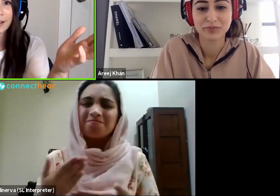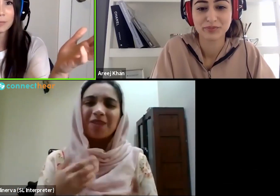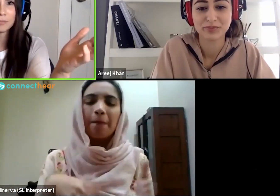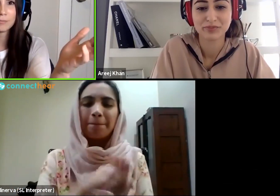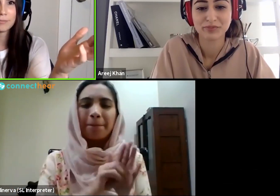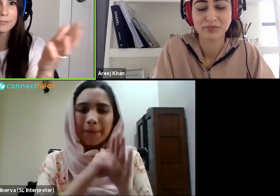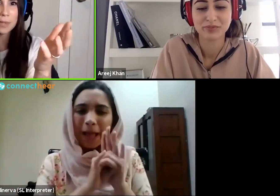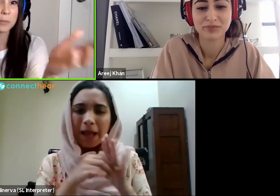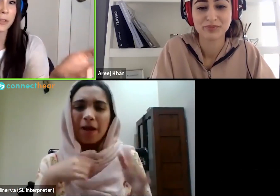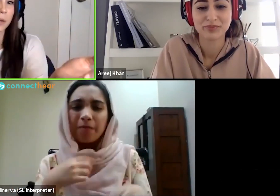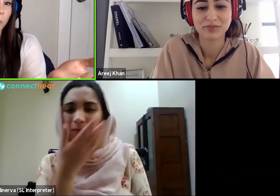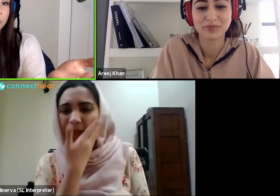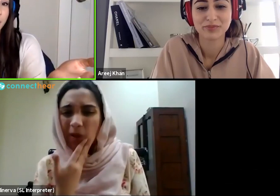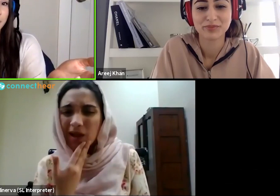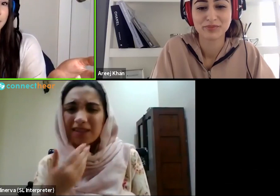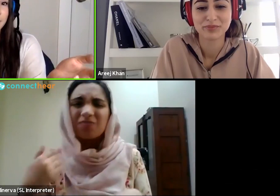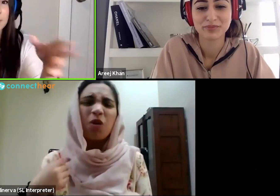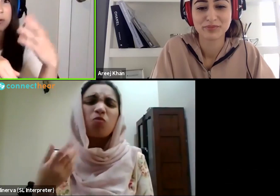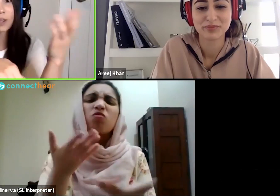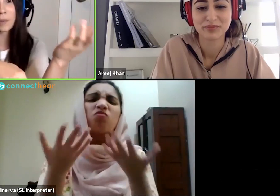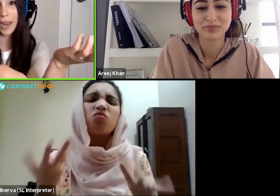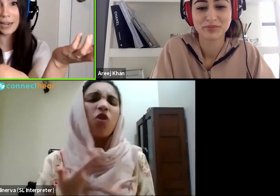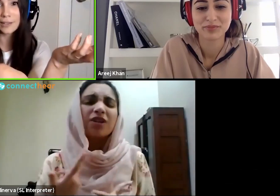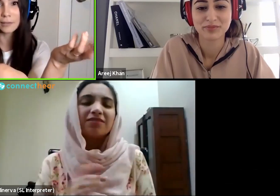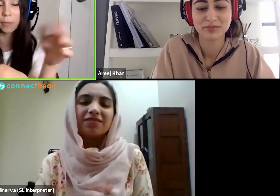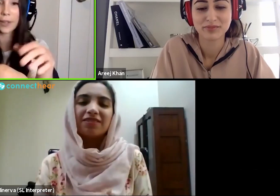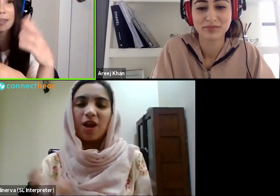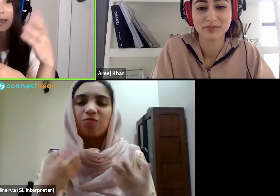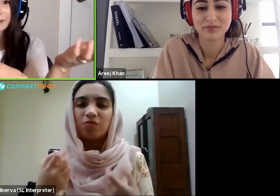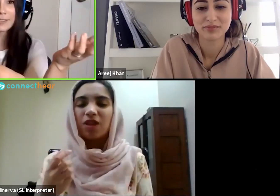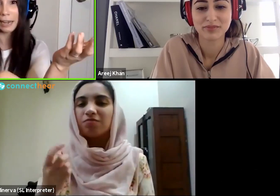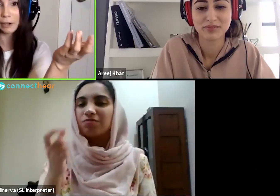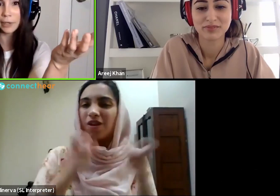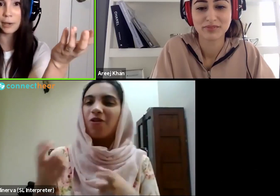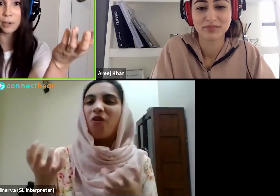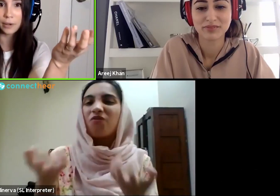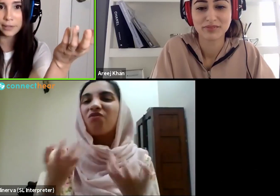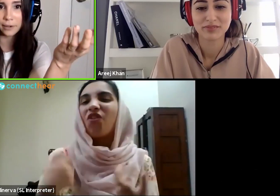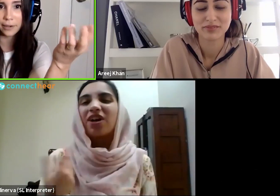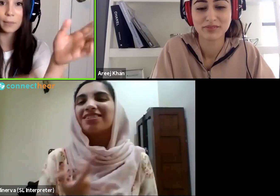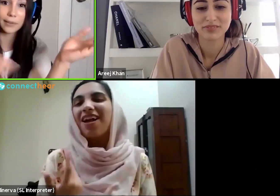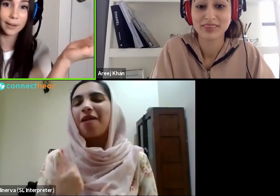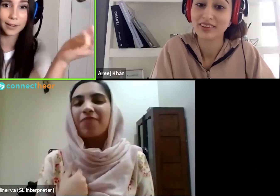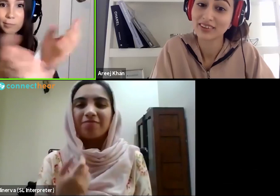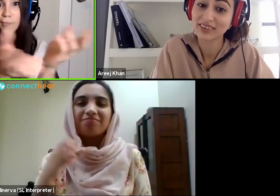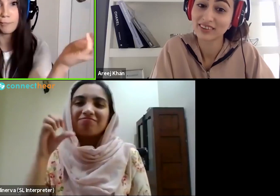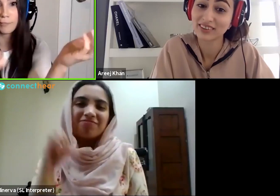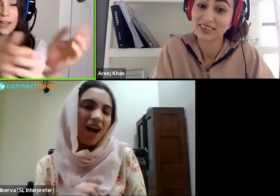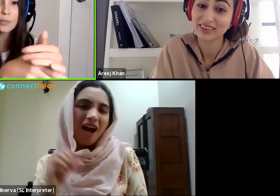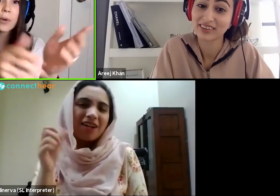thing. Some people think I'm a 9, and some people think I'm an 8. And the 8 is the angry number on the Enneagram.